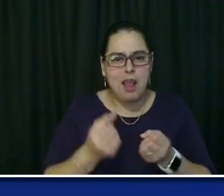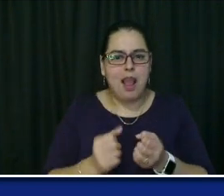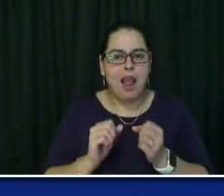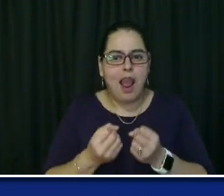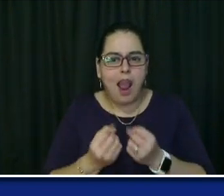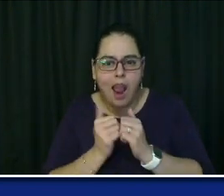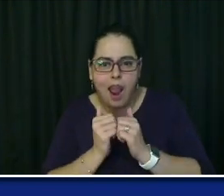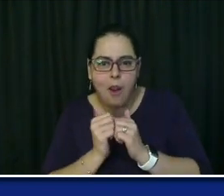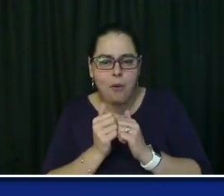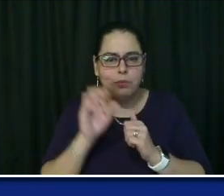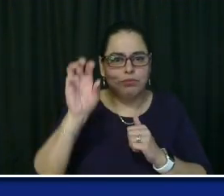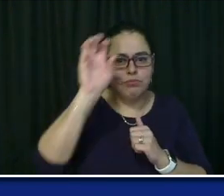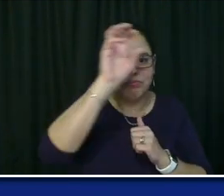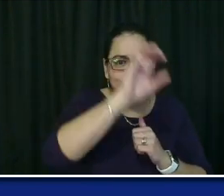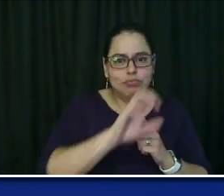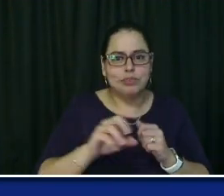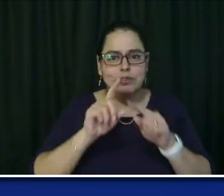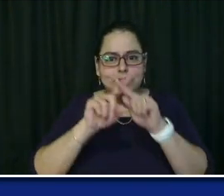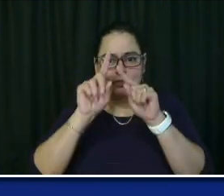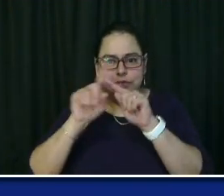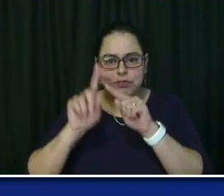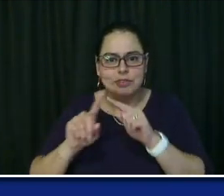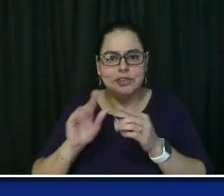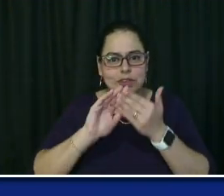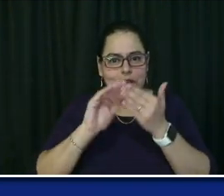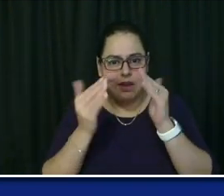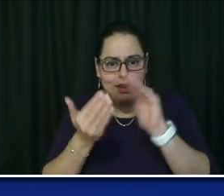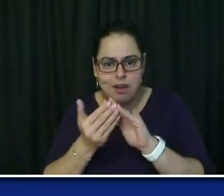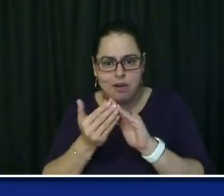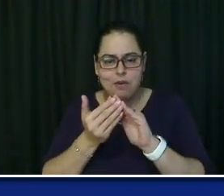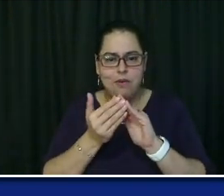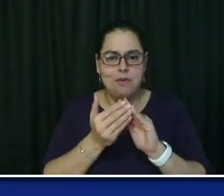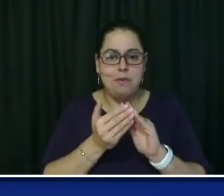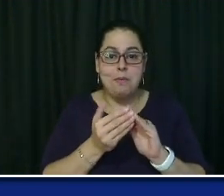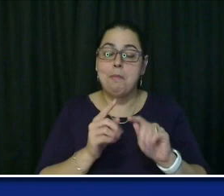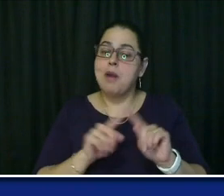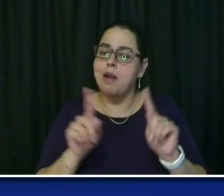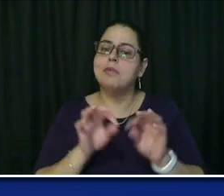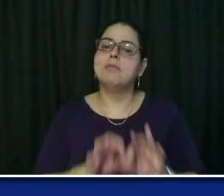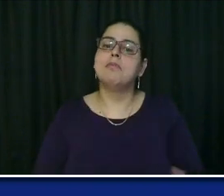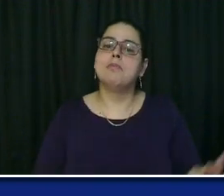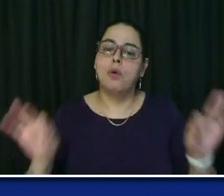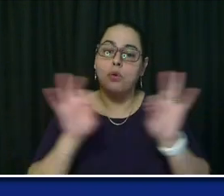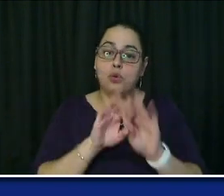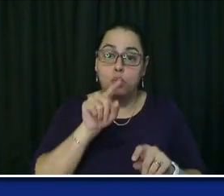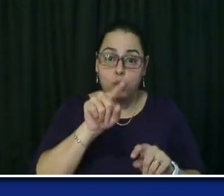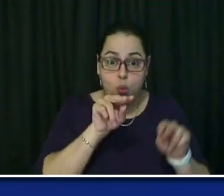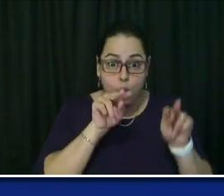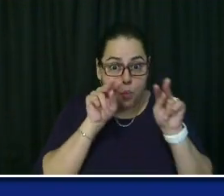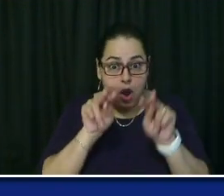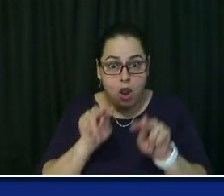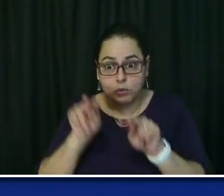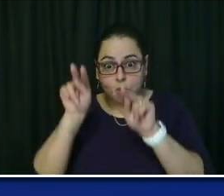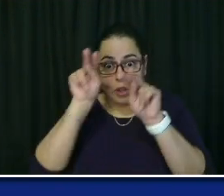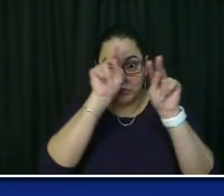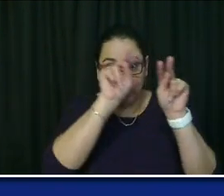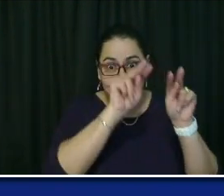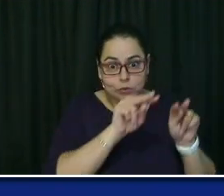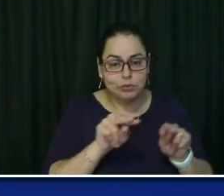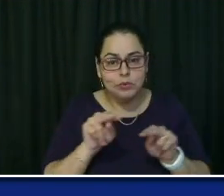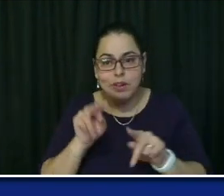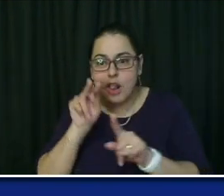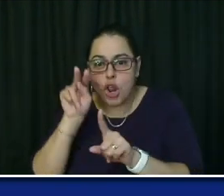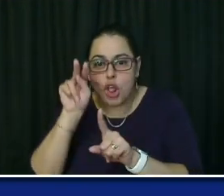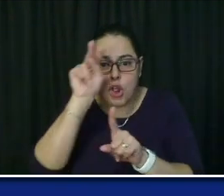places. And I think if you monitor the individual communities day by day, there are no particular spikes that concern